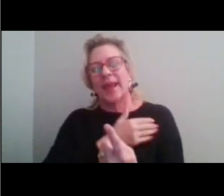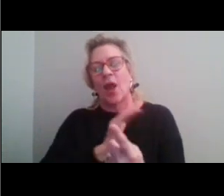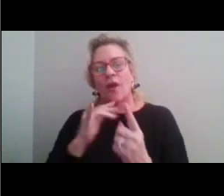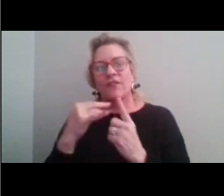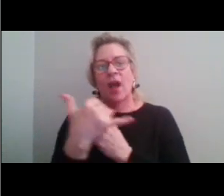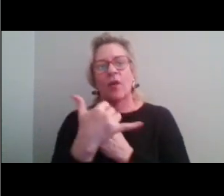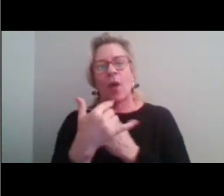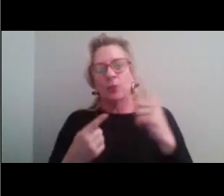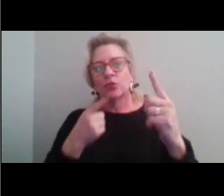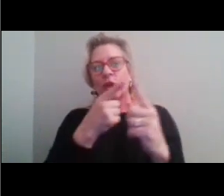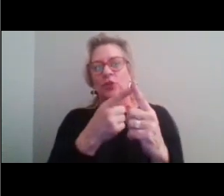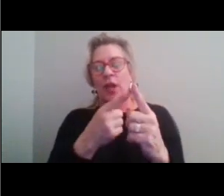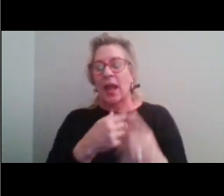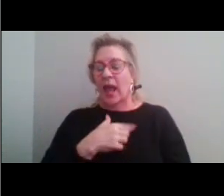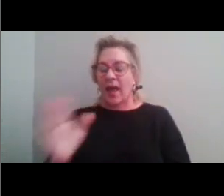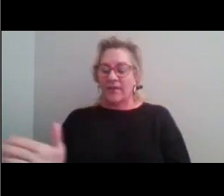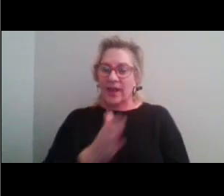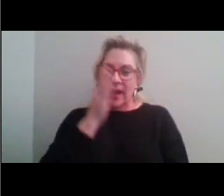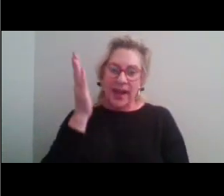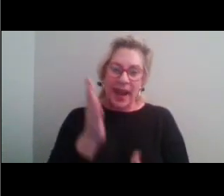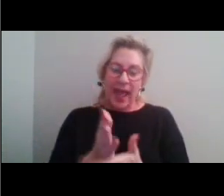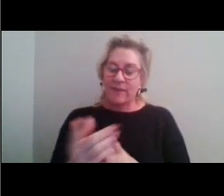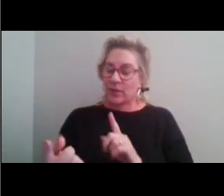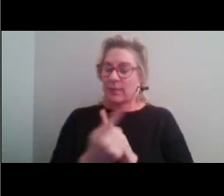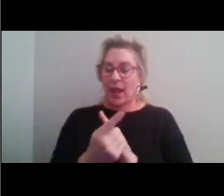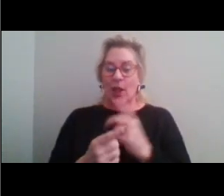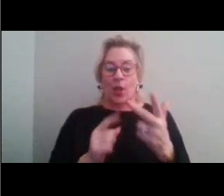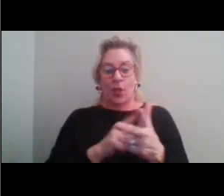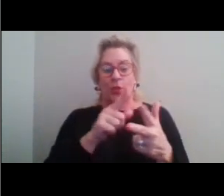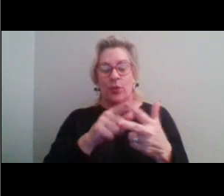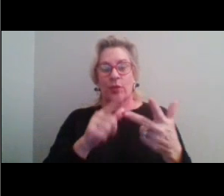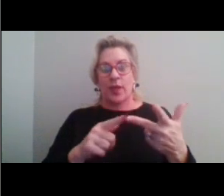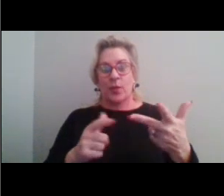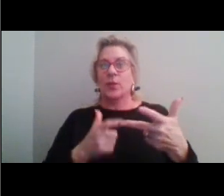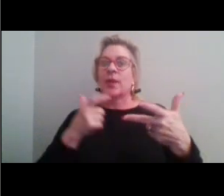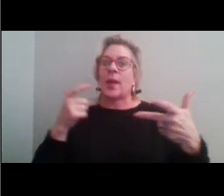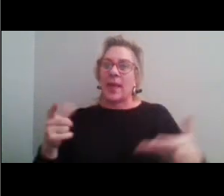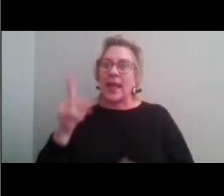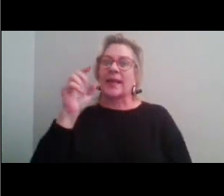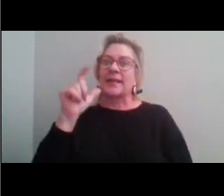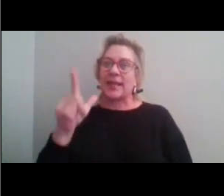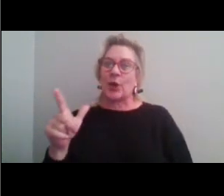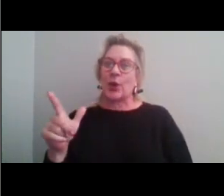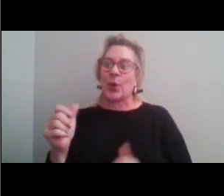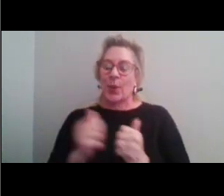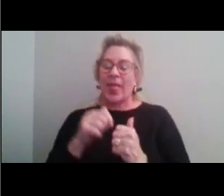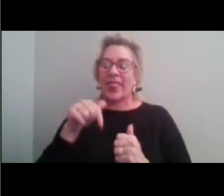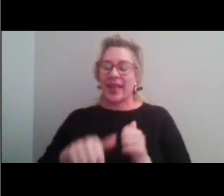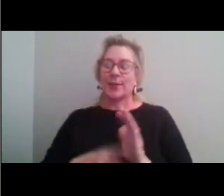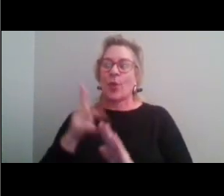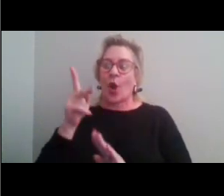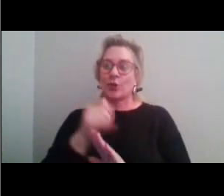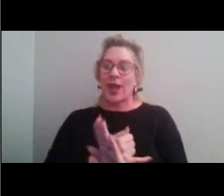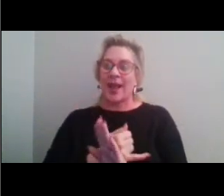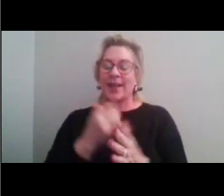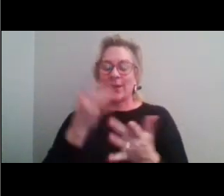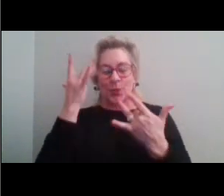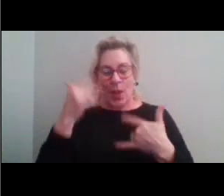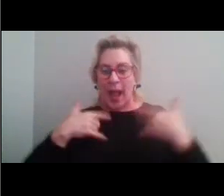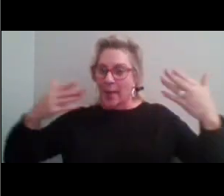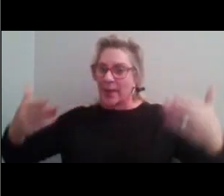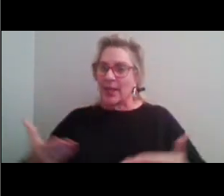across a single project that hits each of those three things with the magnitude that this does. And that's a key reason that I came here, and it's why I